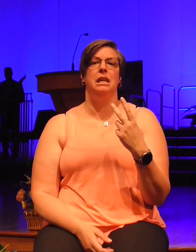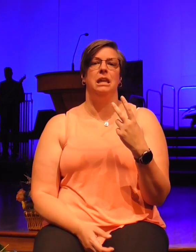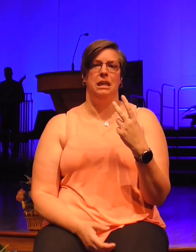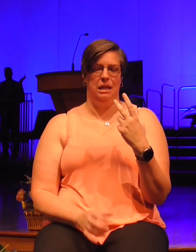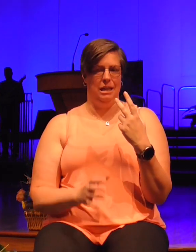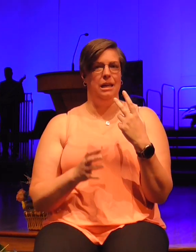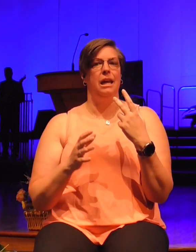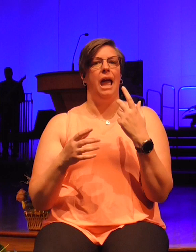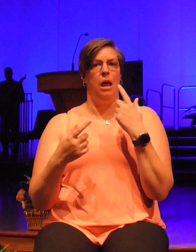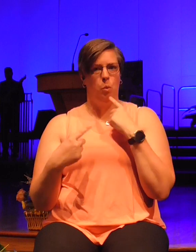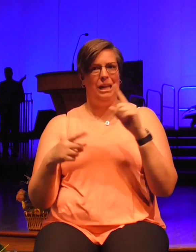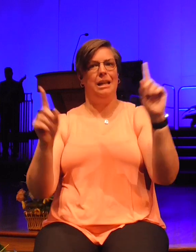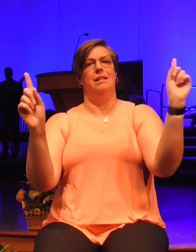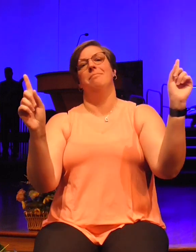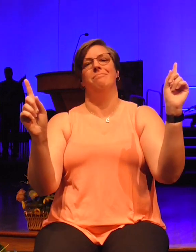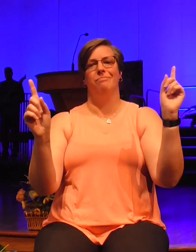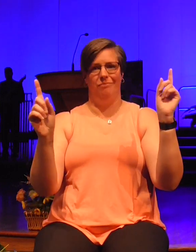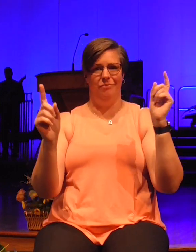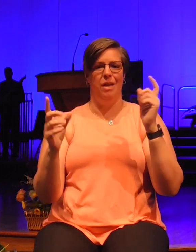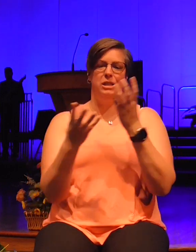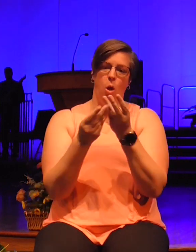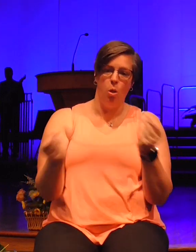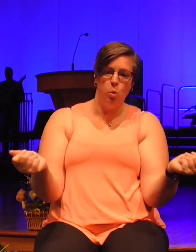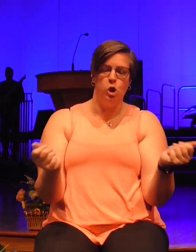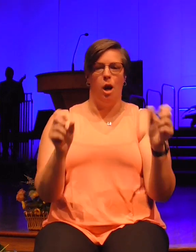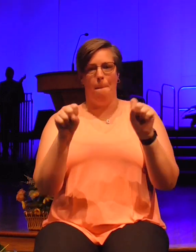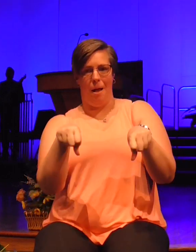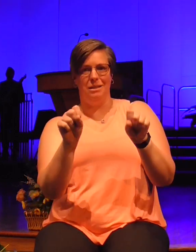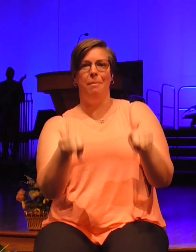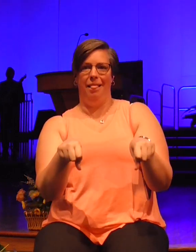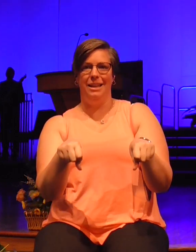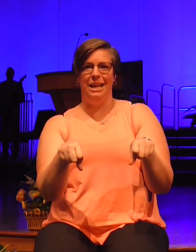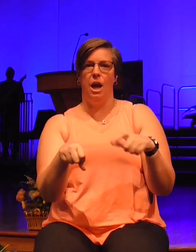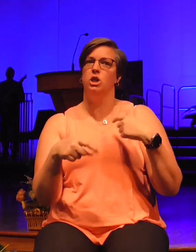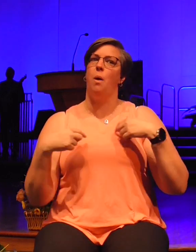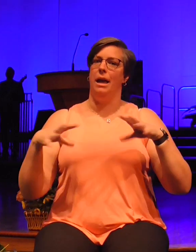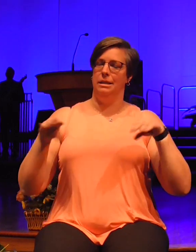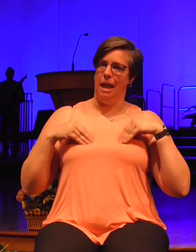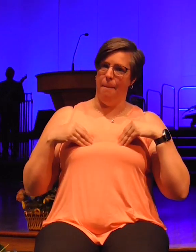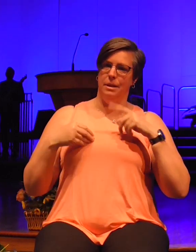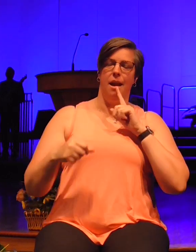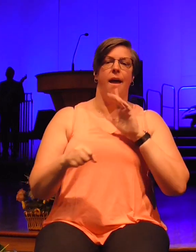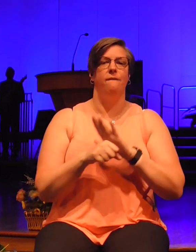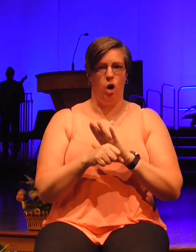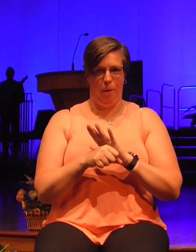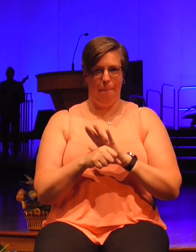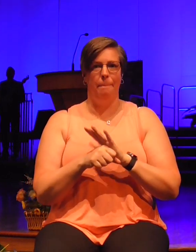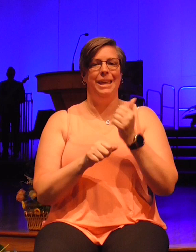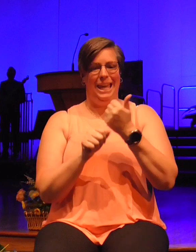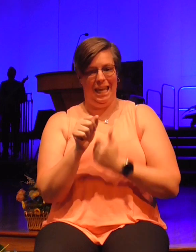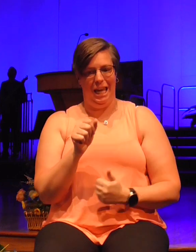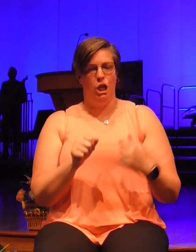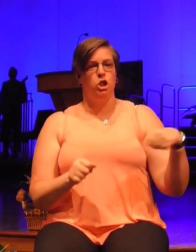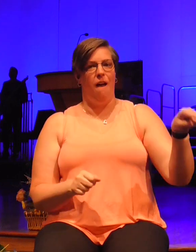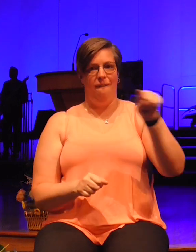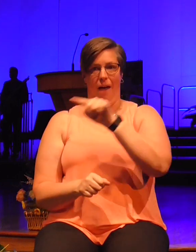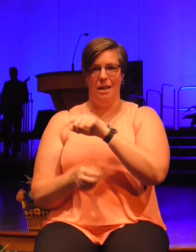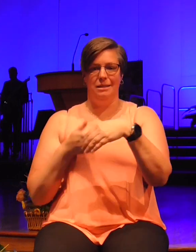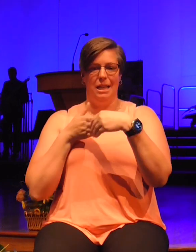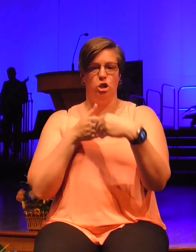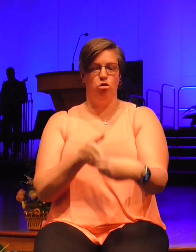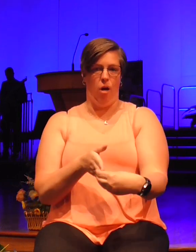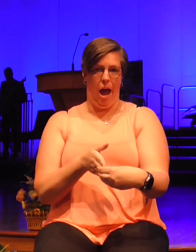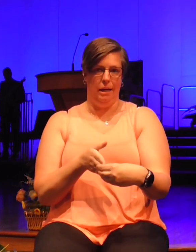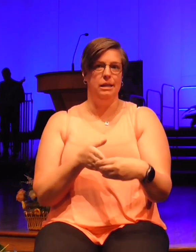to solutions and possibilities. And so I accept and affirm that each one of us is guided greatly in